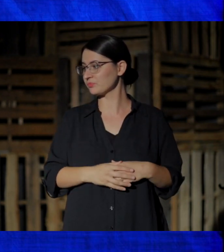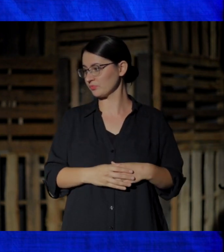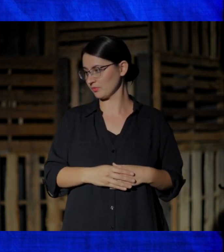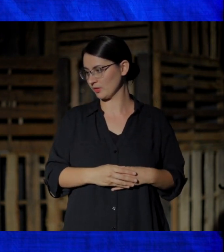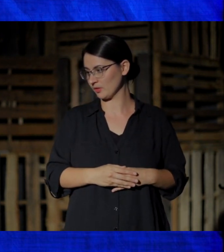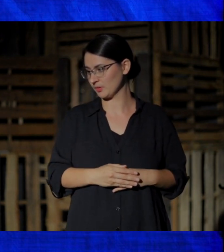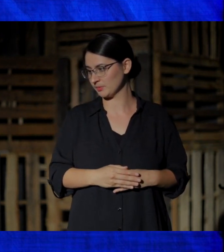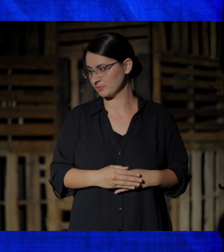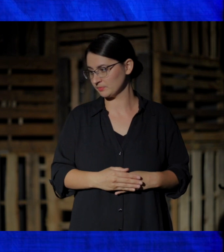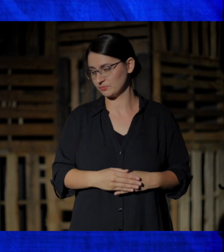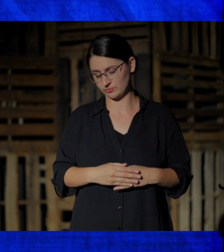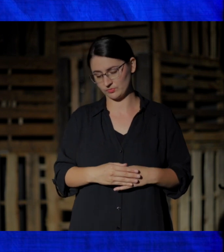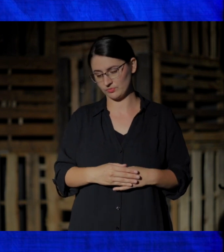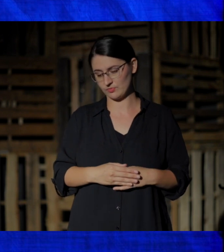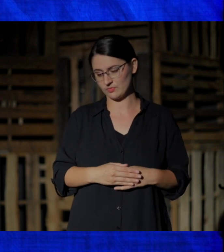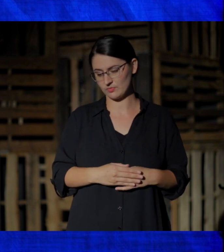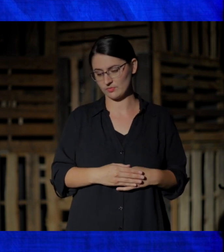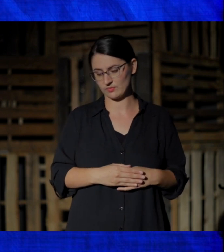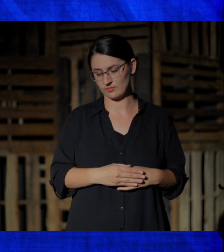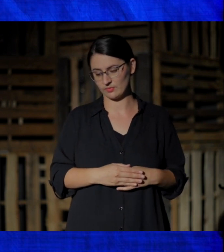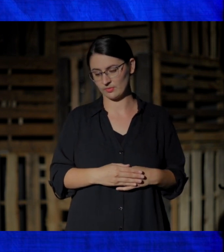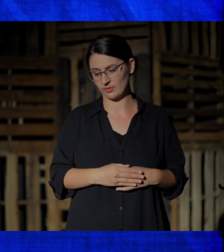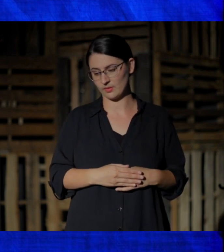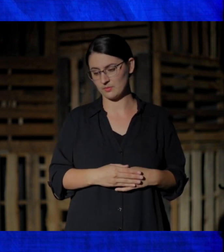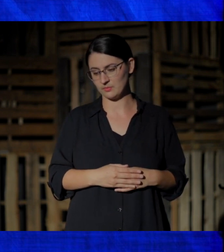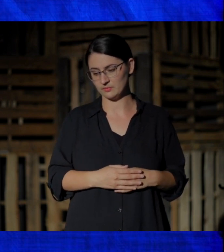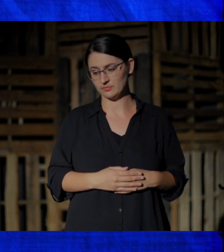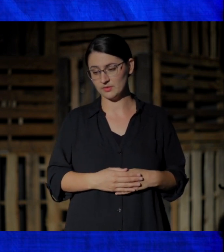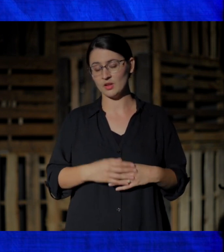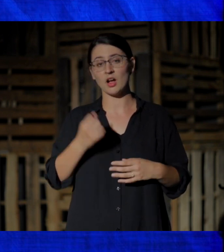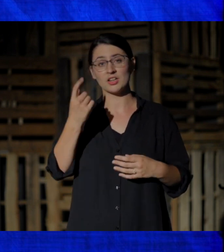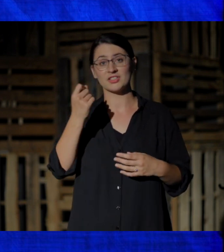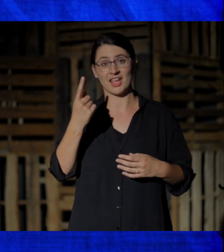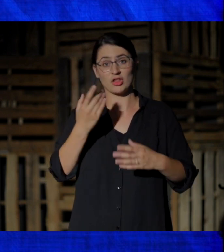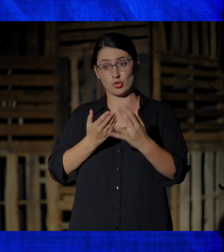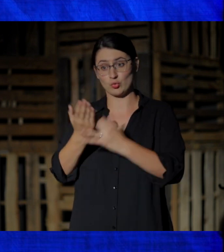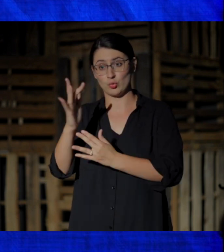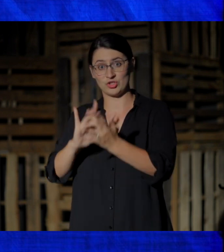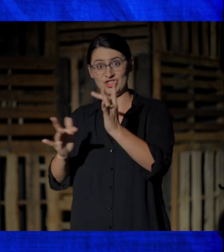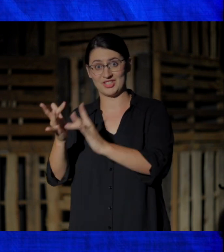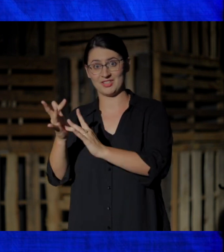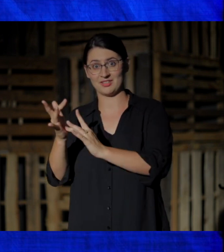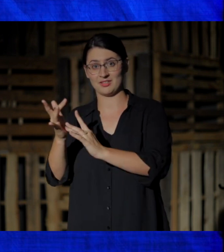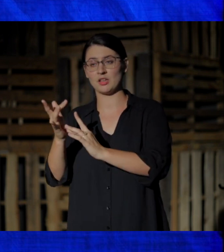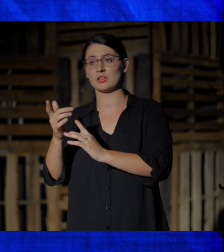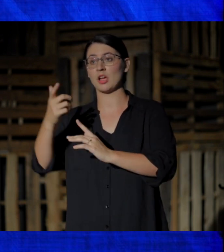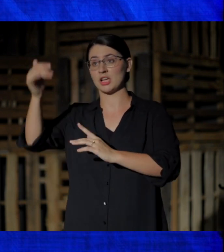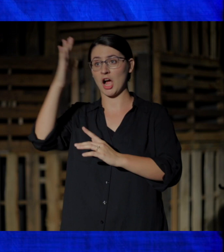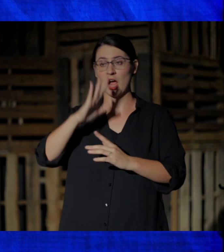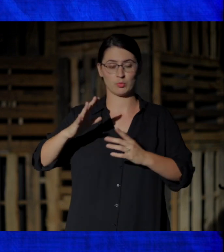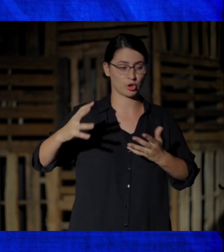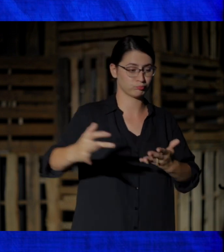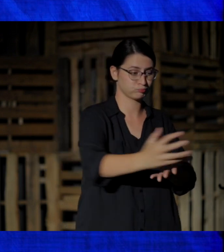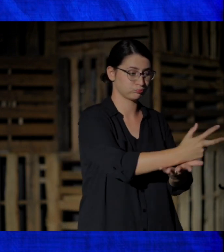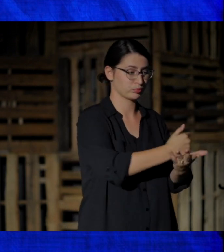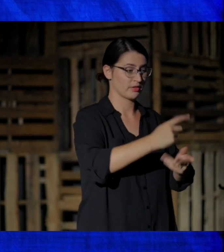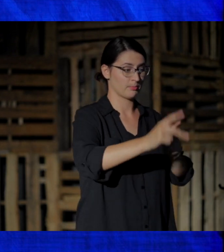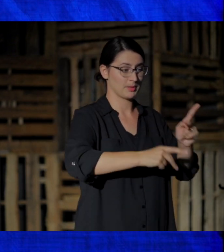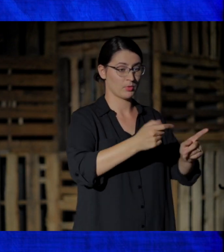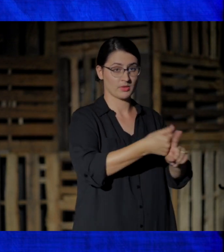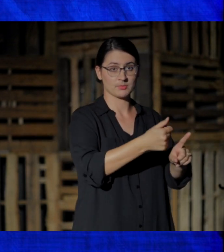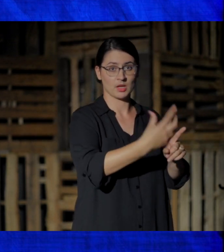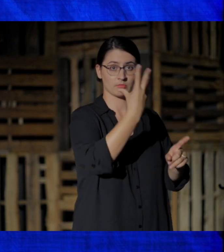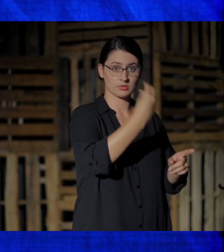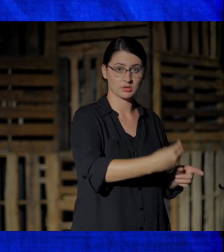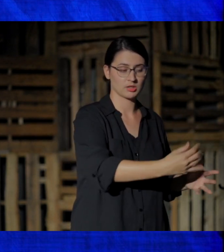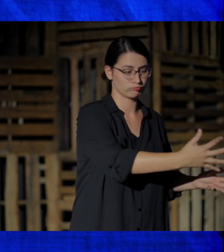through Jesus, God will bring with him those who have fallen asleep. So we know that Jesus Christ died and rose again. If